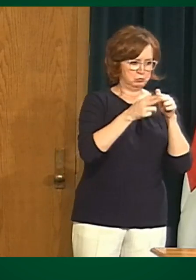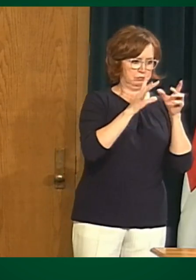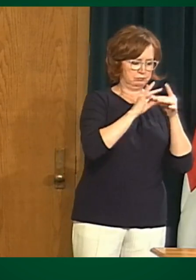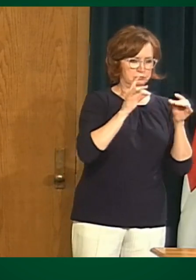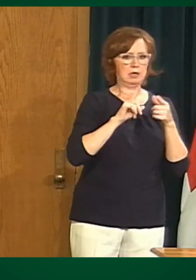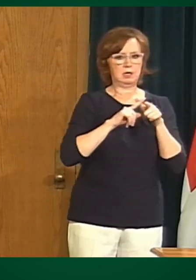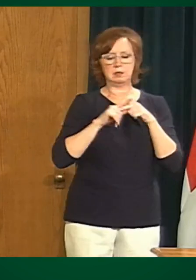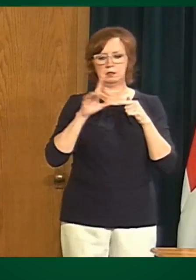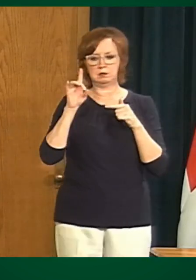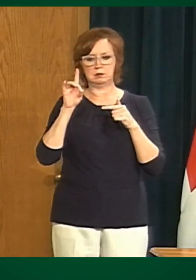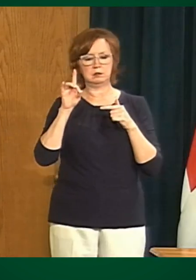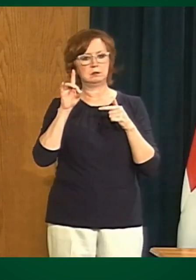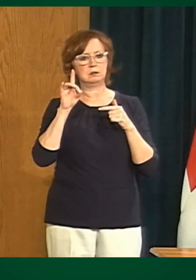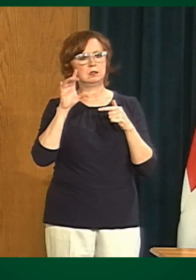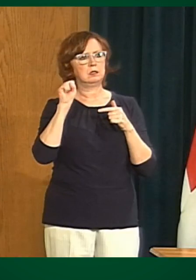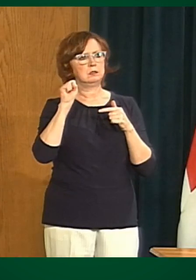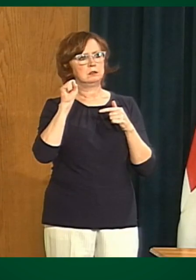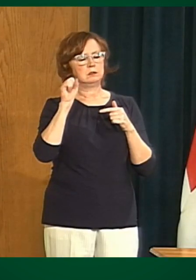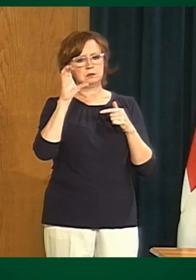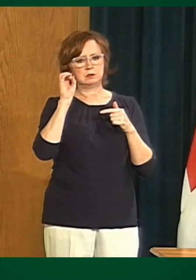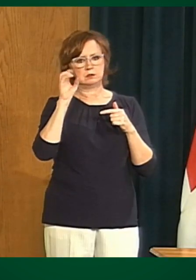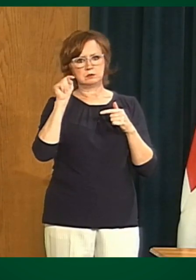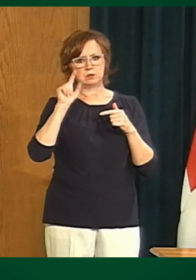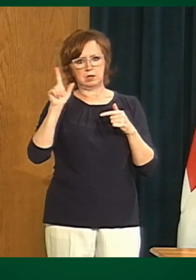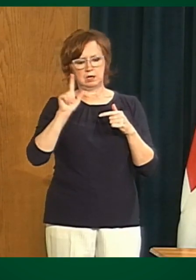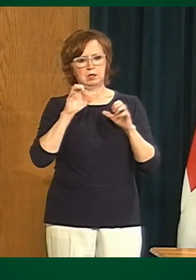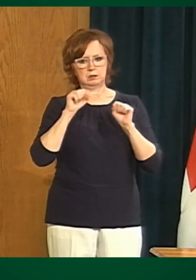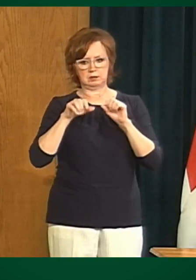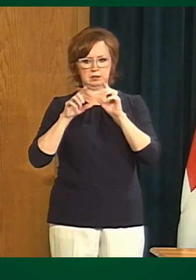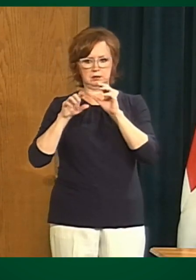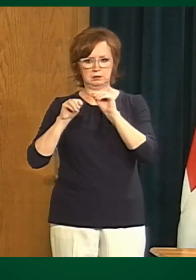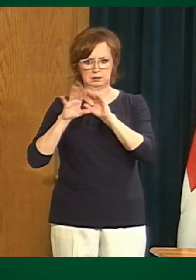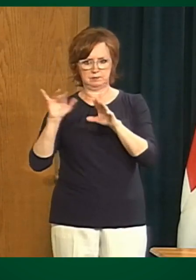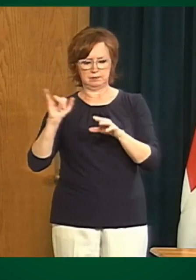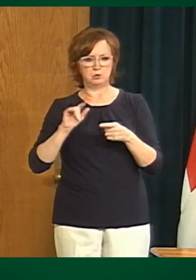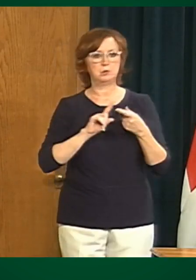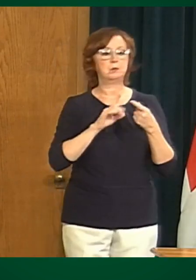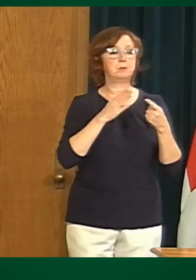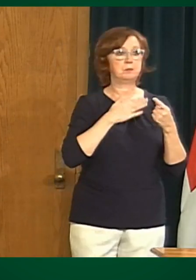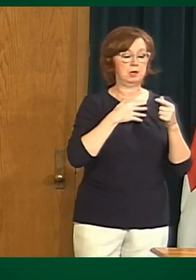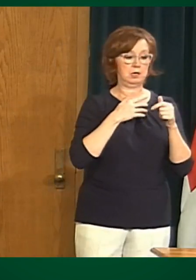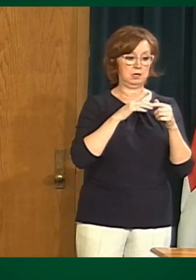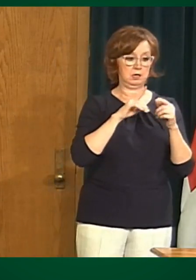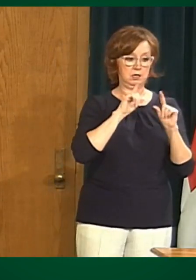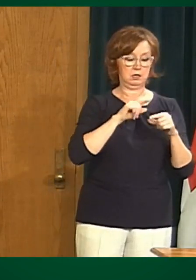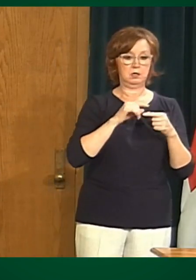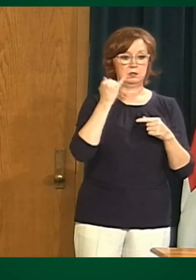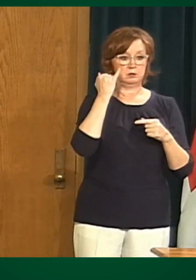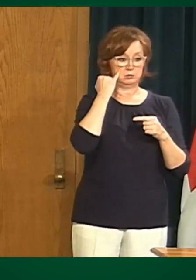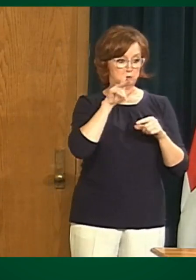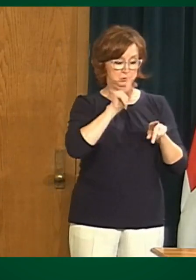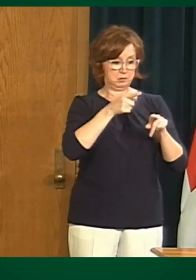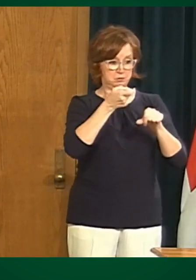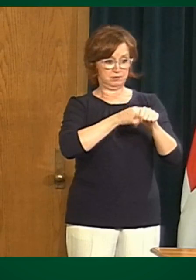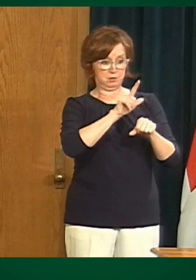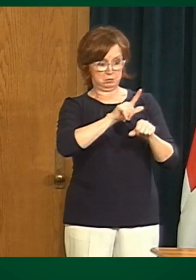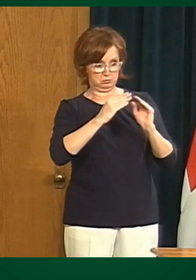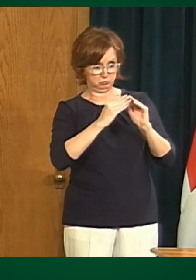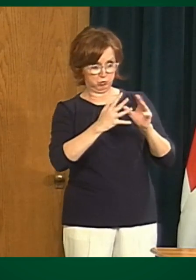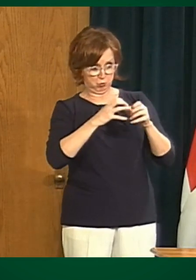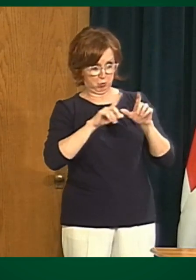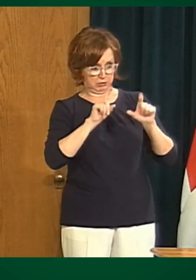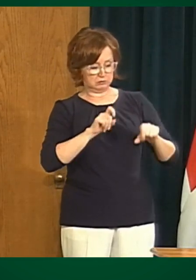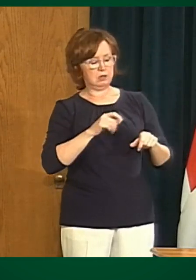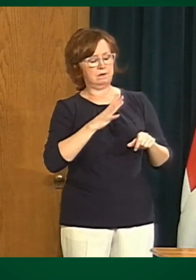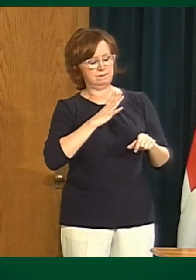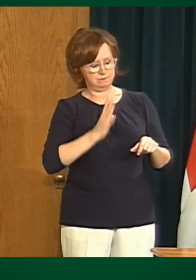or Scott Livingstone, you'd follow up. But I would just say this. If there are people in La Loche that would like to be